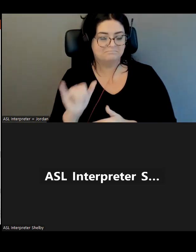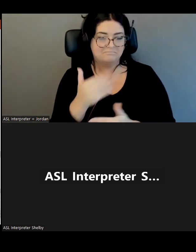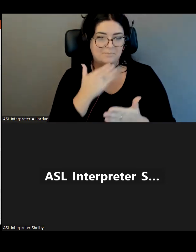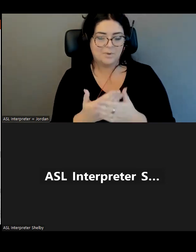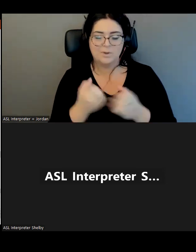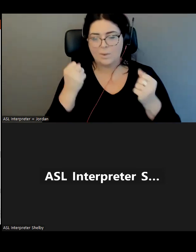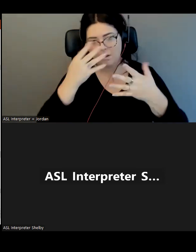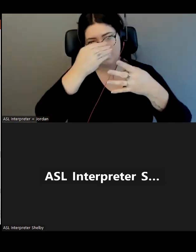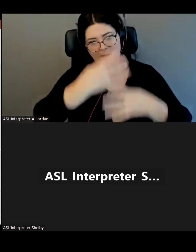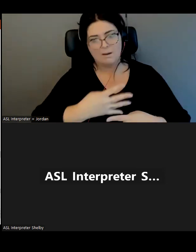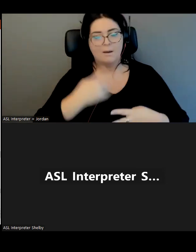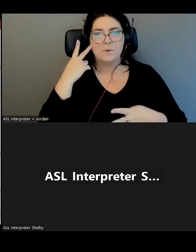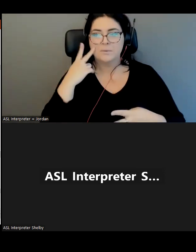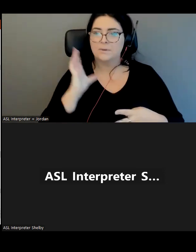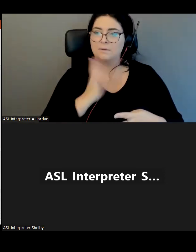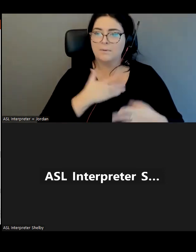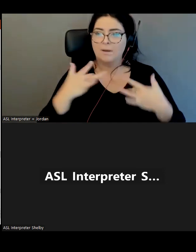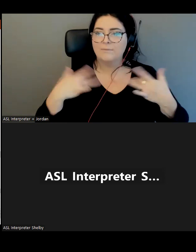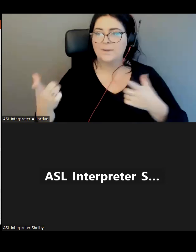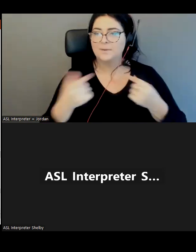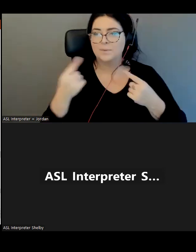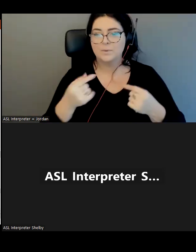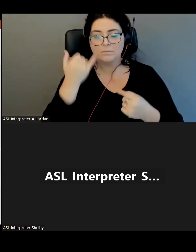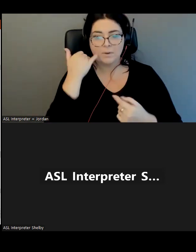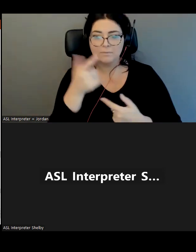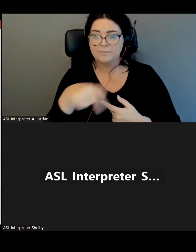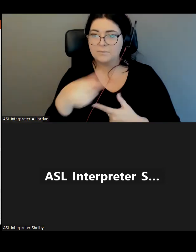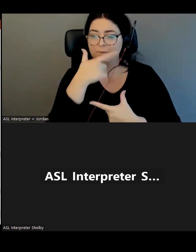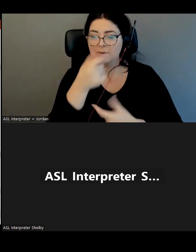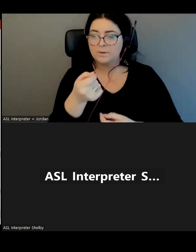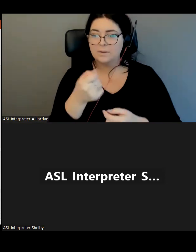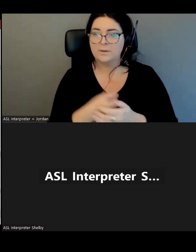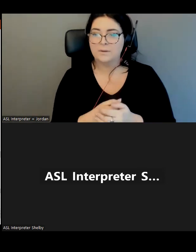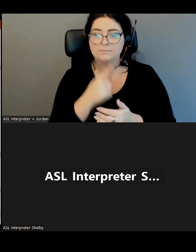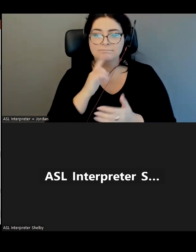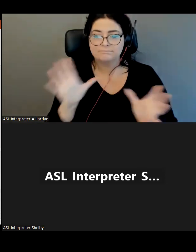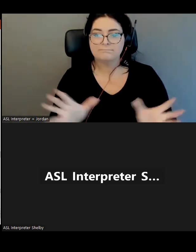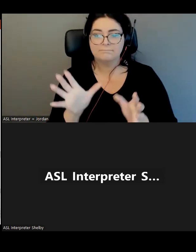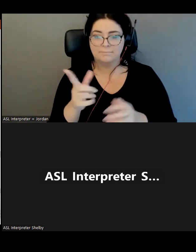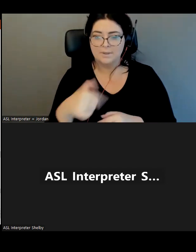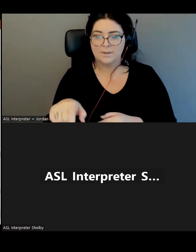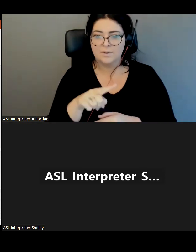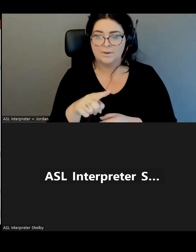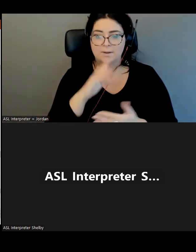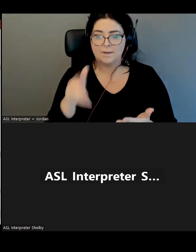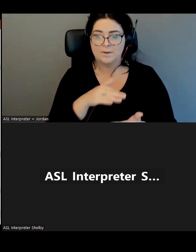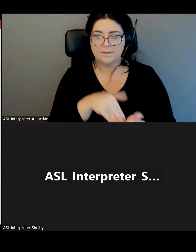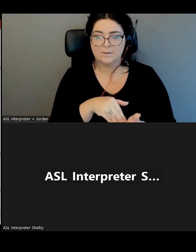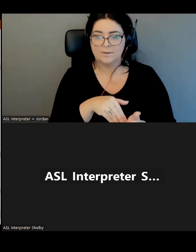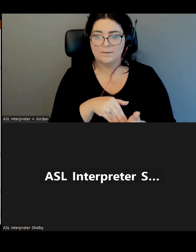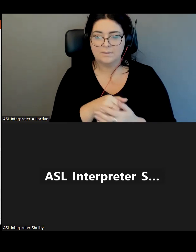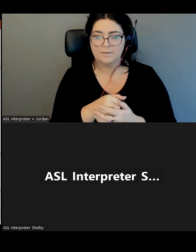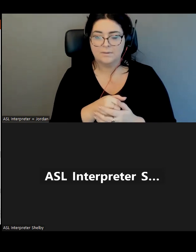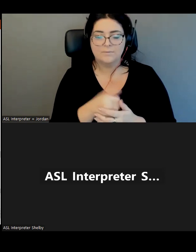of different things that we have done. If you're looking to do something, we encourage everybody in Central, if you want a little bit of help filling